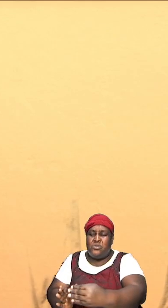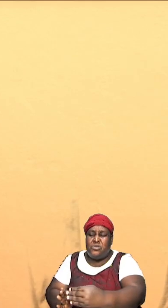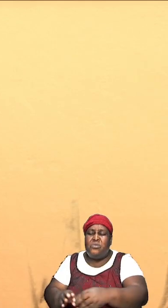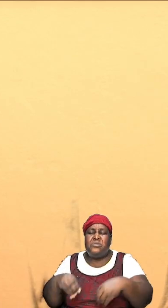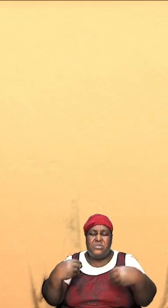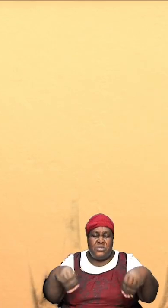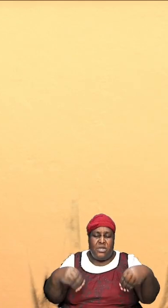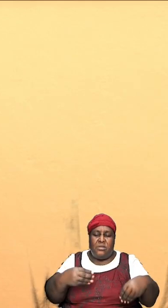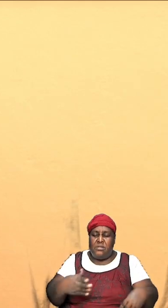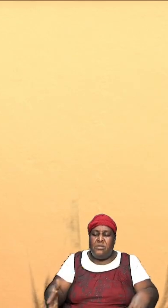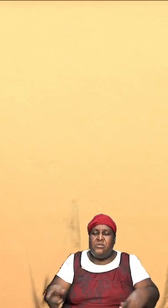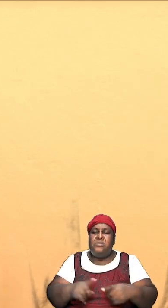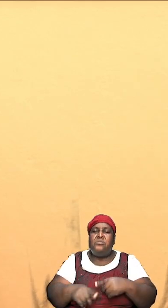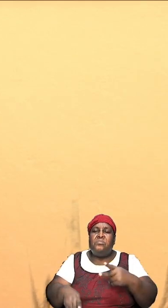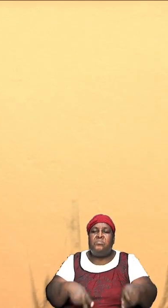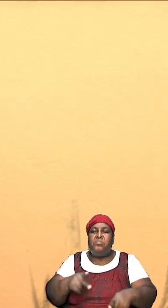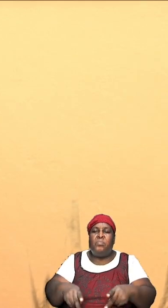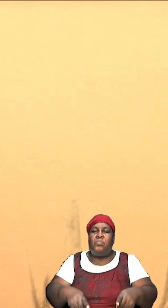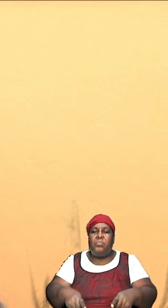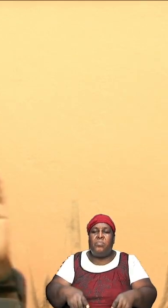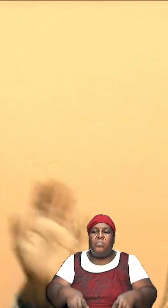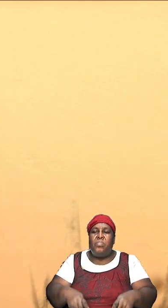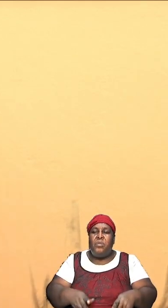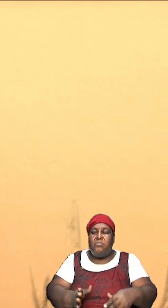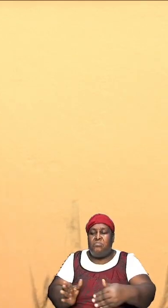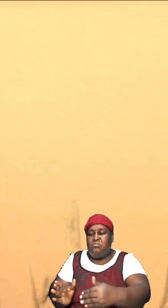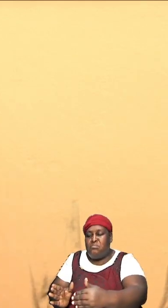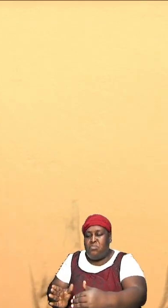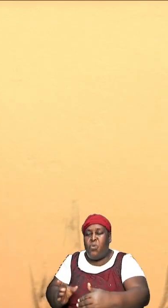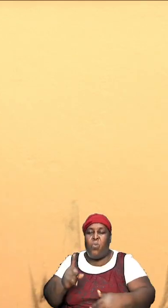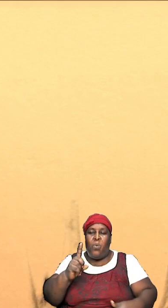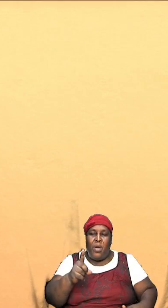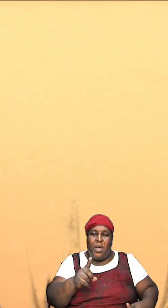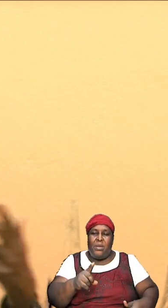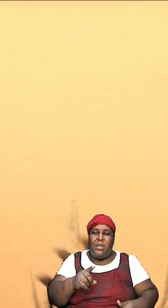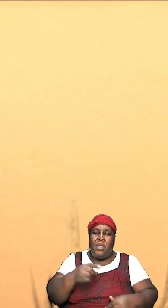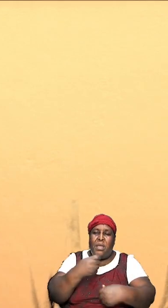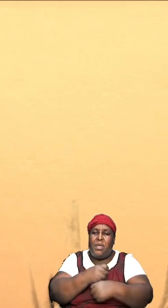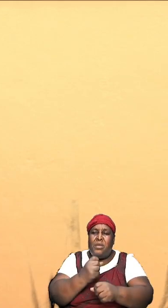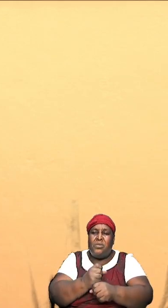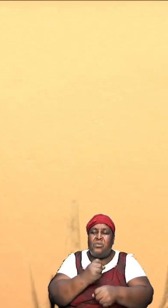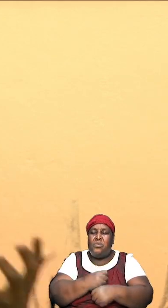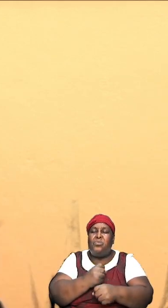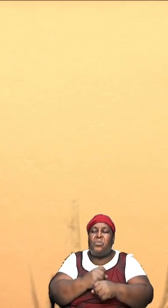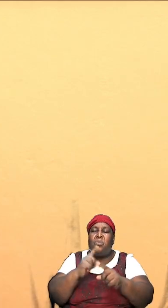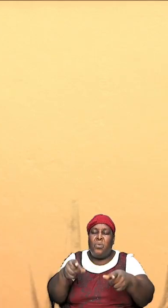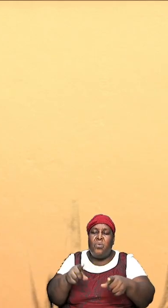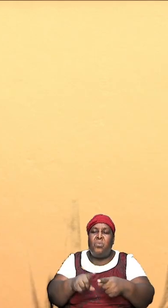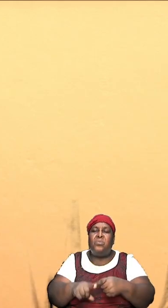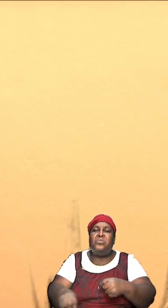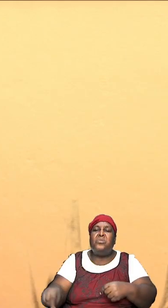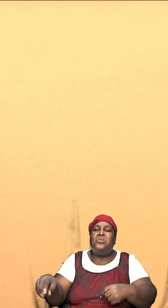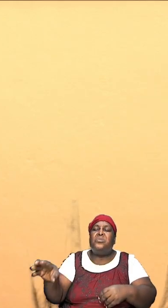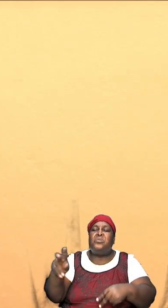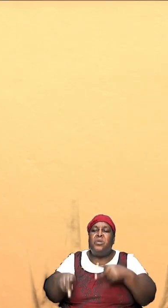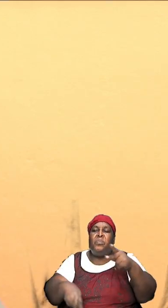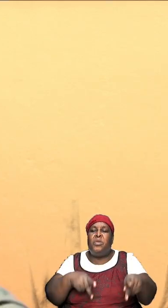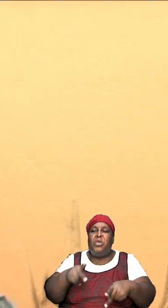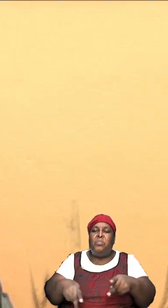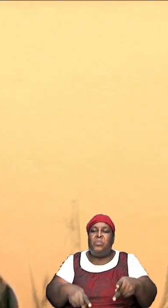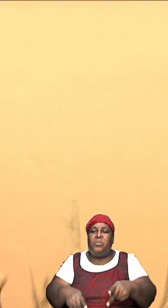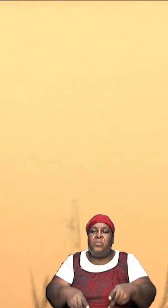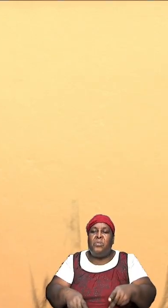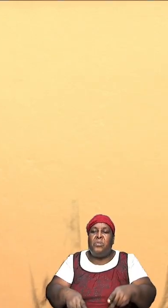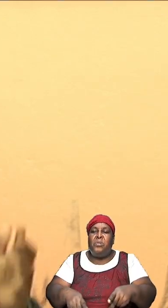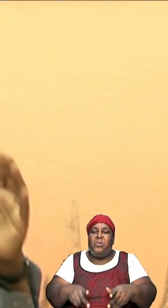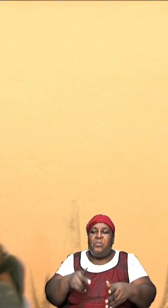to people. So part number one, he turns down there to ensure that he gets to the customers. Then he would come back out, go along the way. Then part